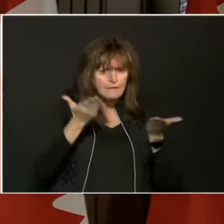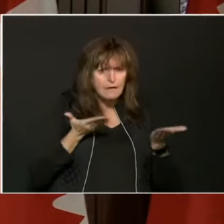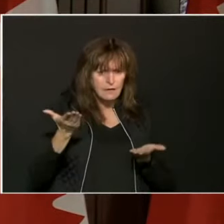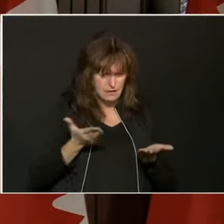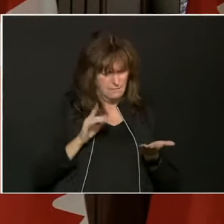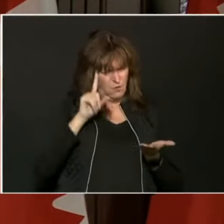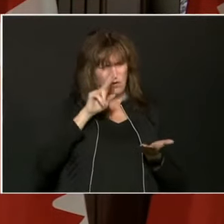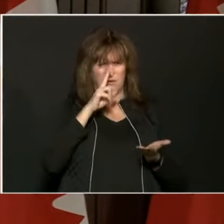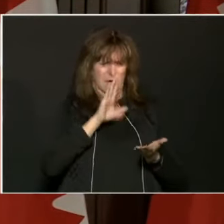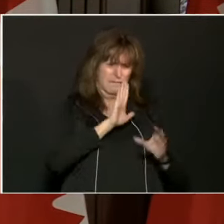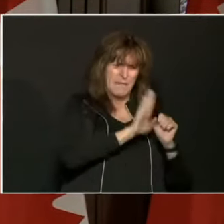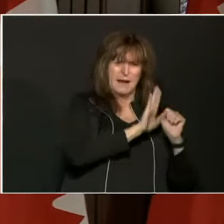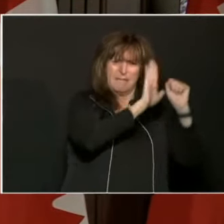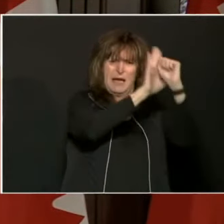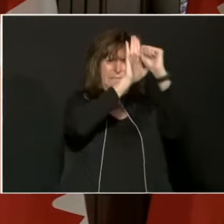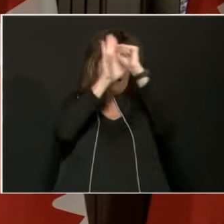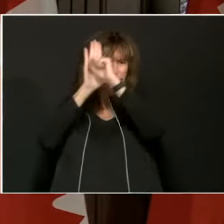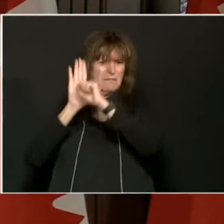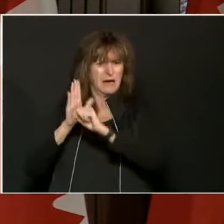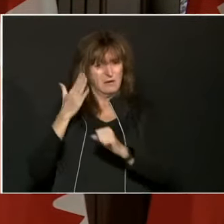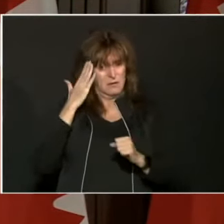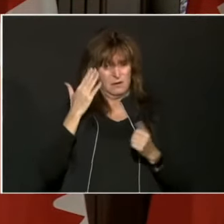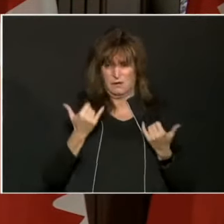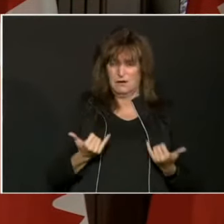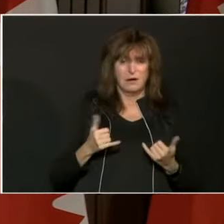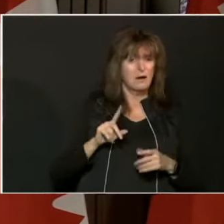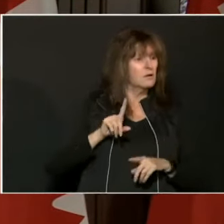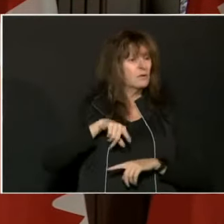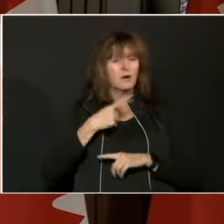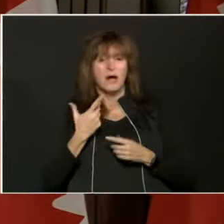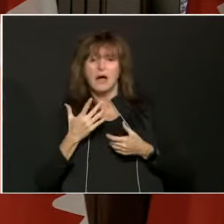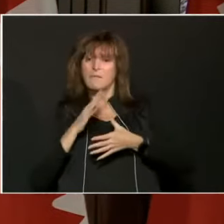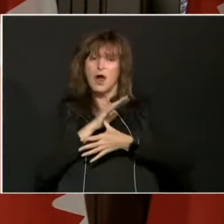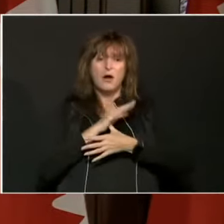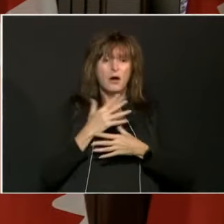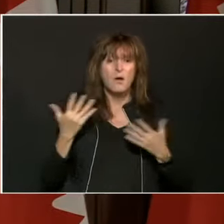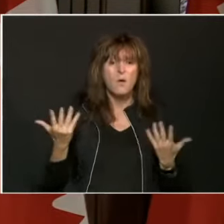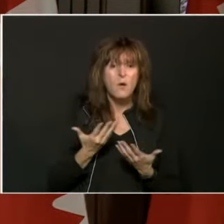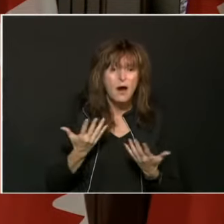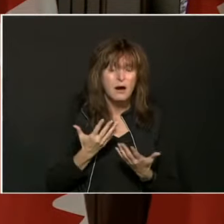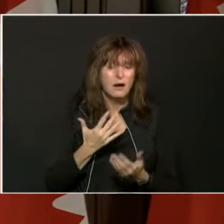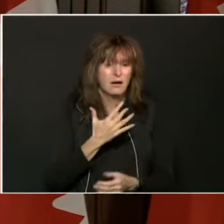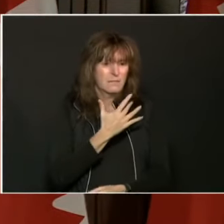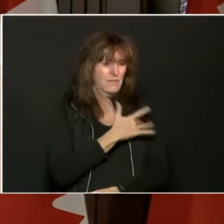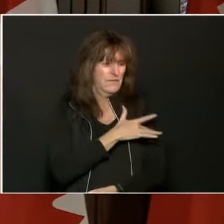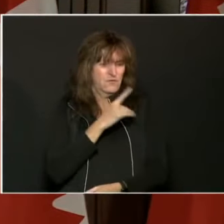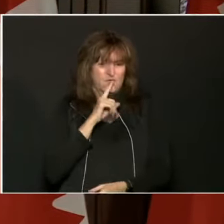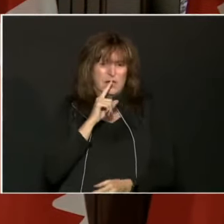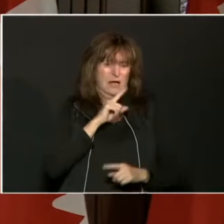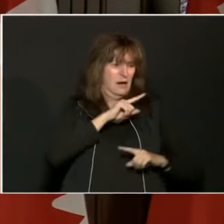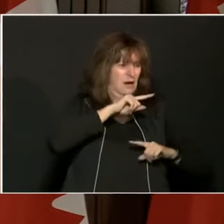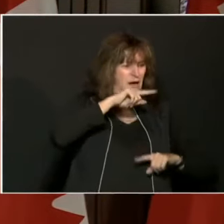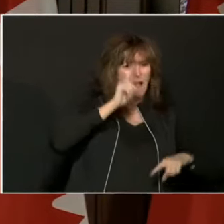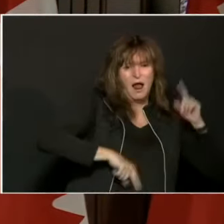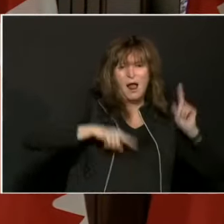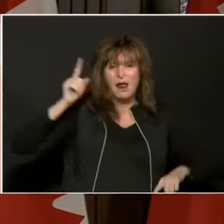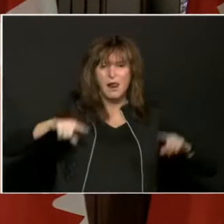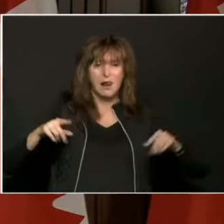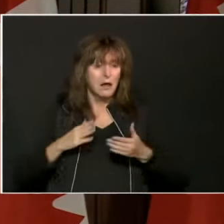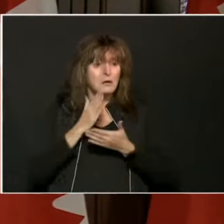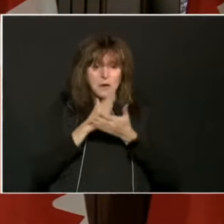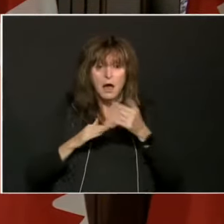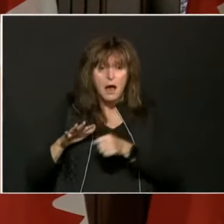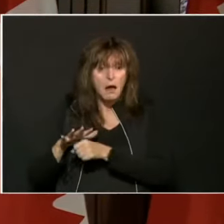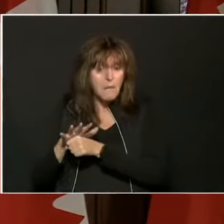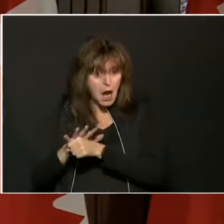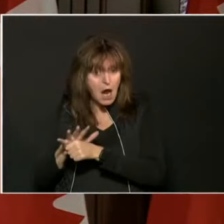thing you've heard today is that it's a wide variation across the province. Certain things work better in some areas than other areas, and here's a unique challenge in